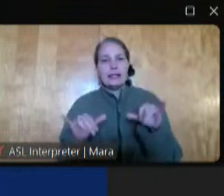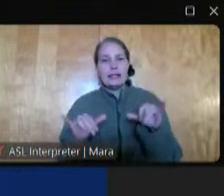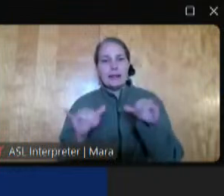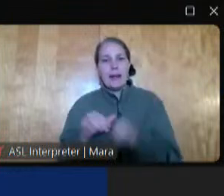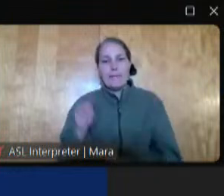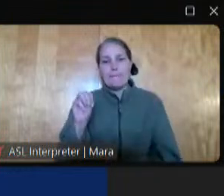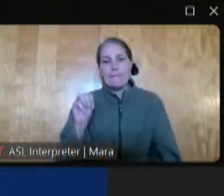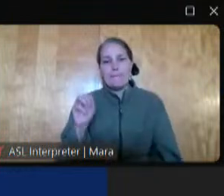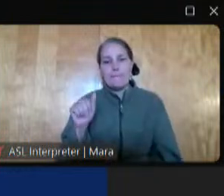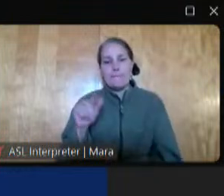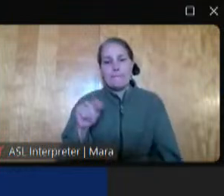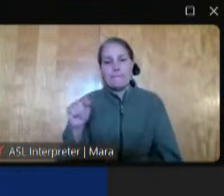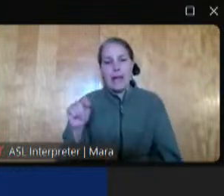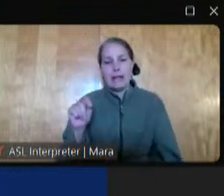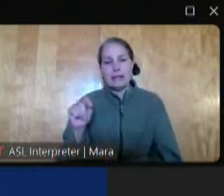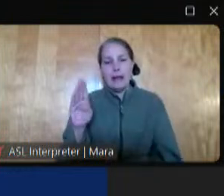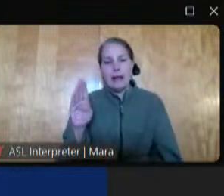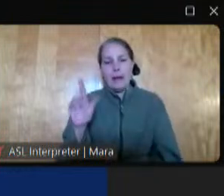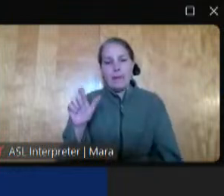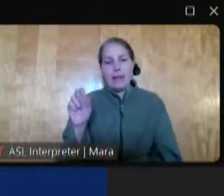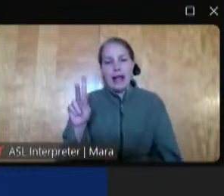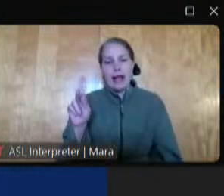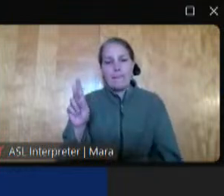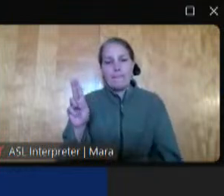Newsham on. Matt, please go ahead.